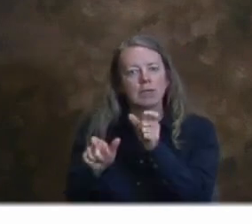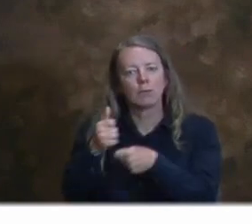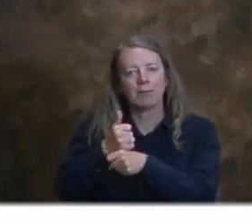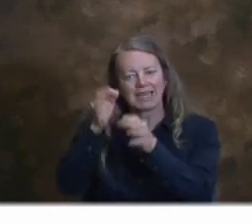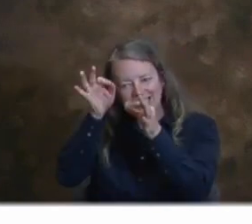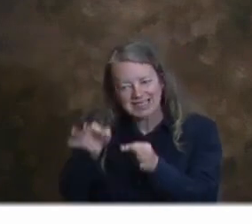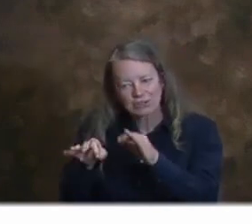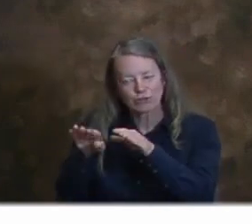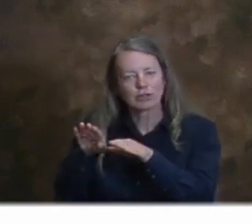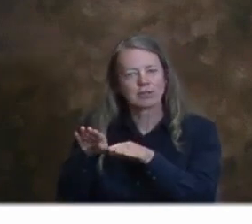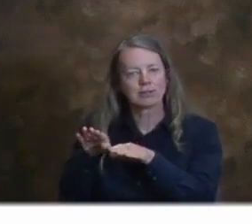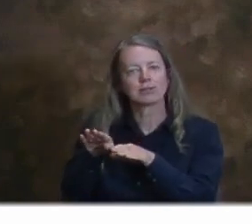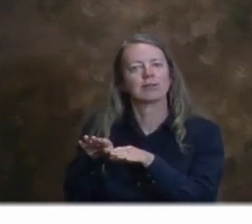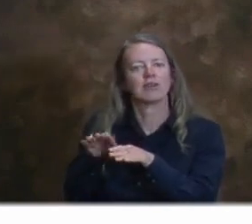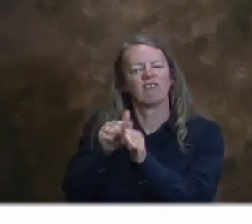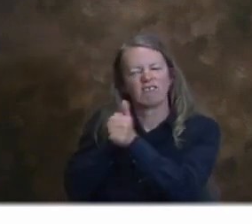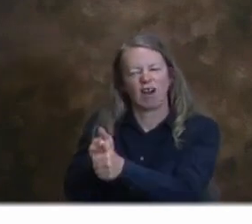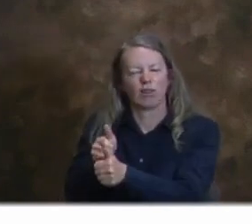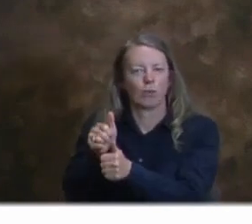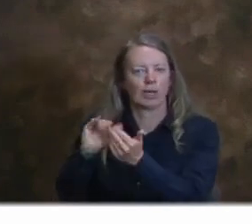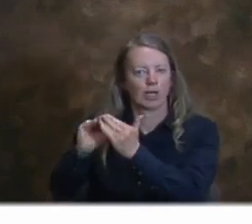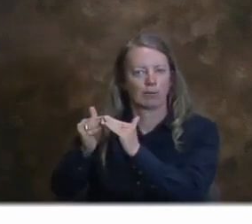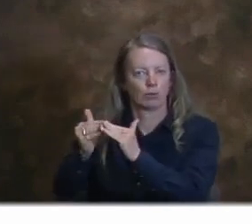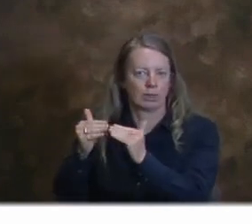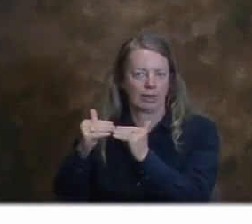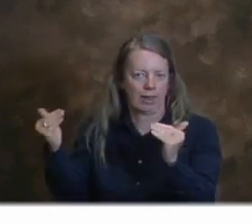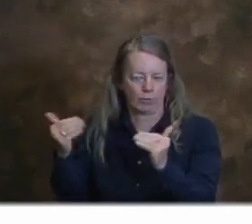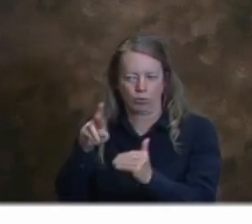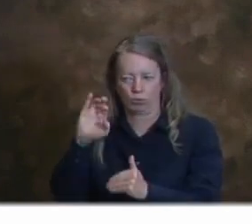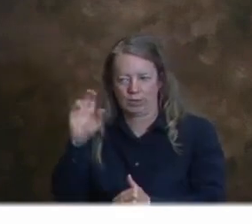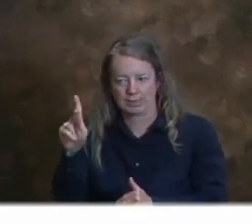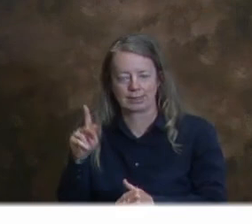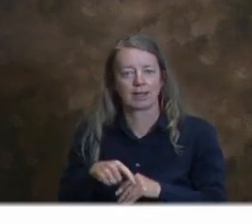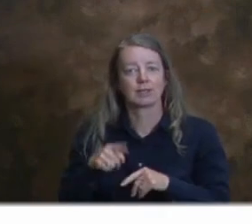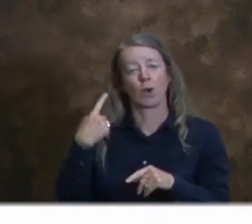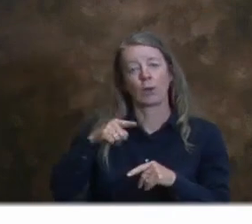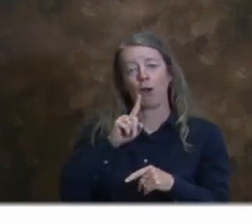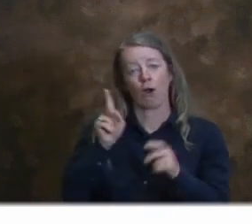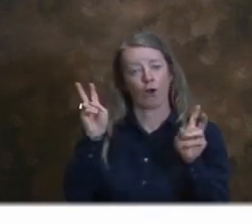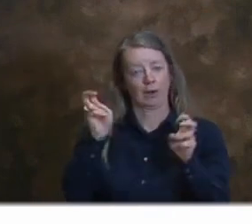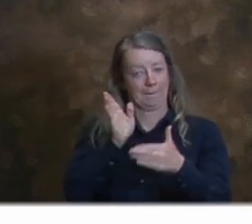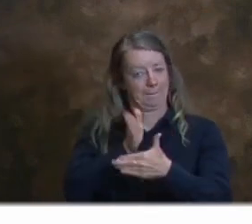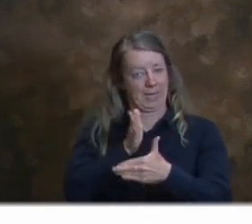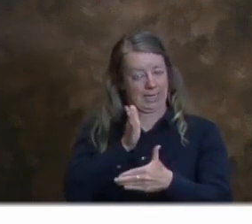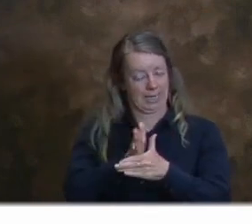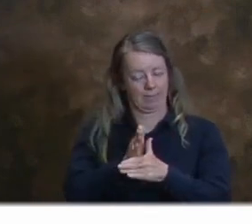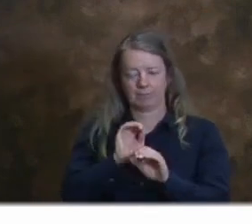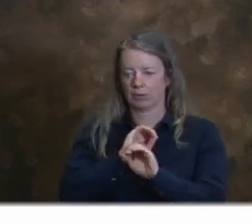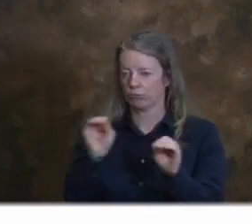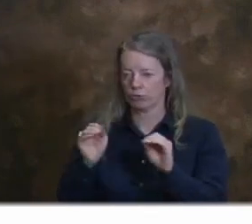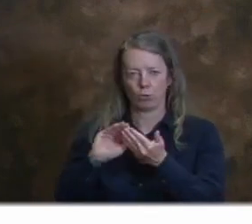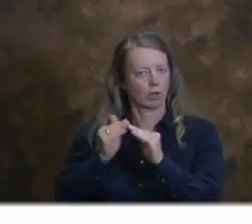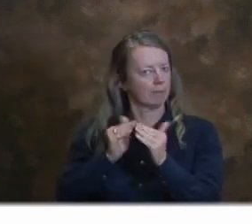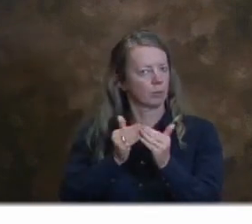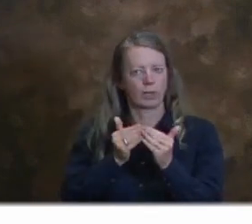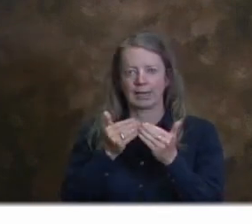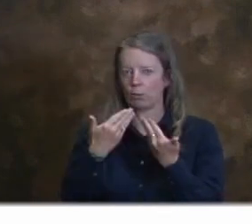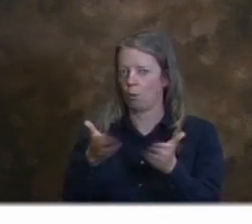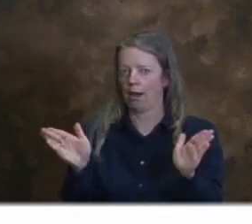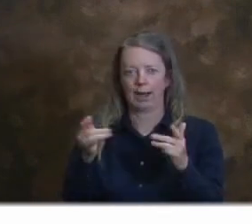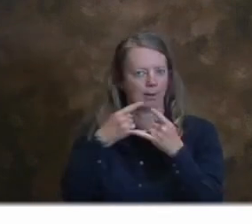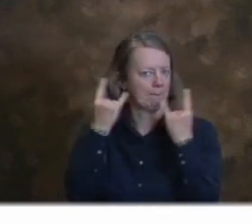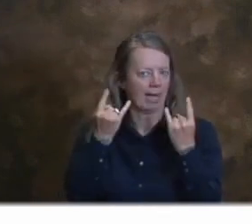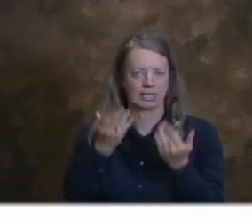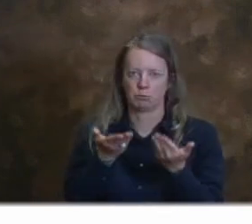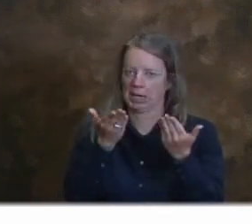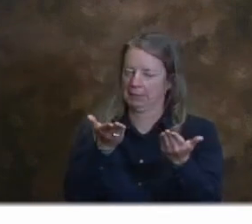this medium status, no community or population-wide recommendation, mask recommendations are provided. What